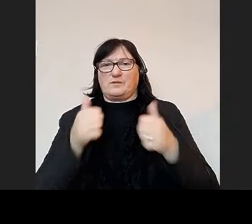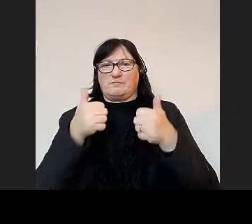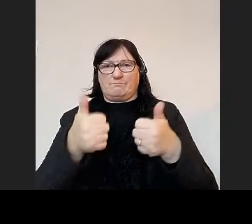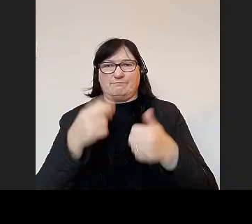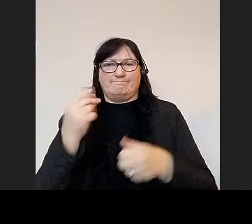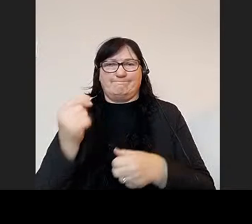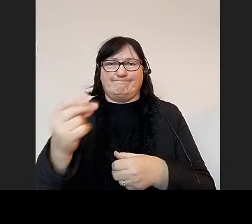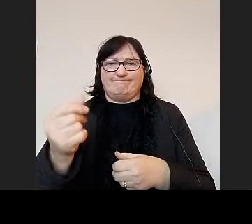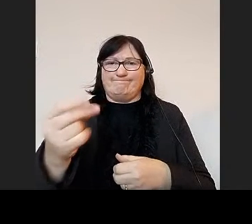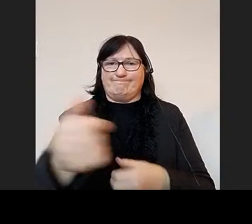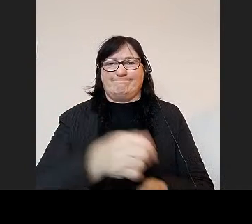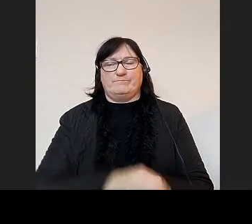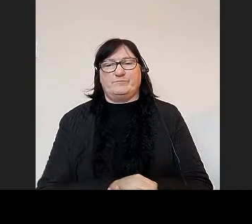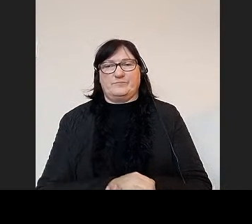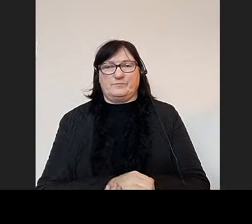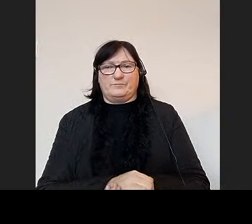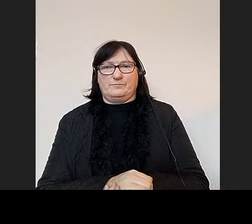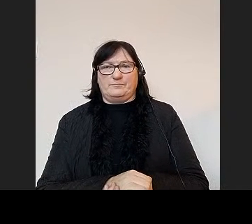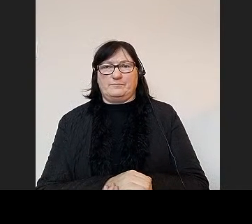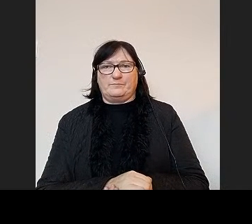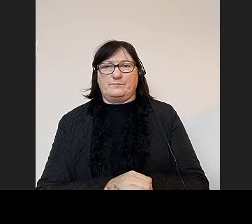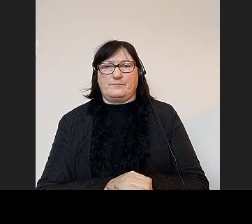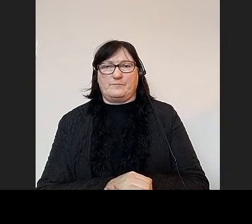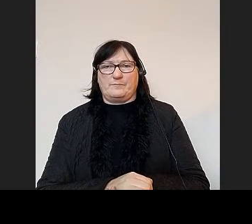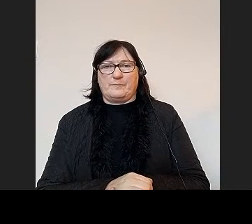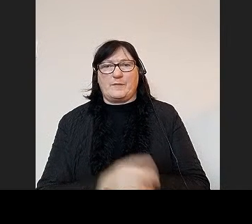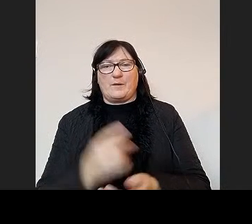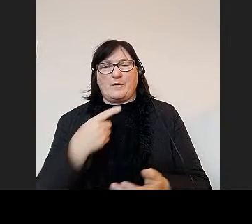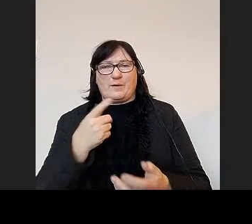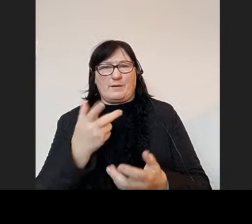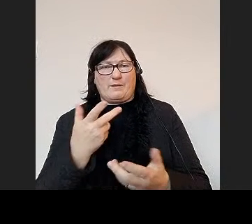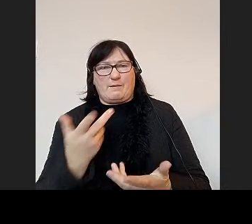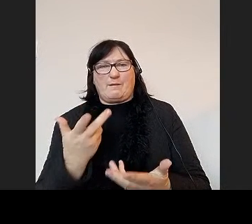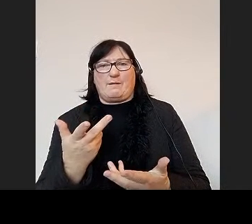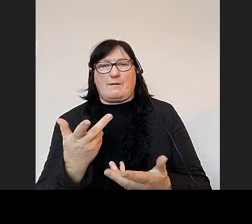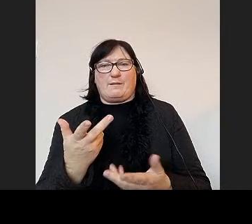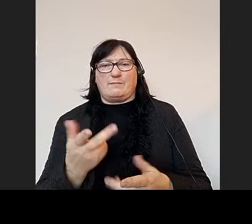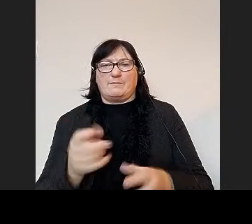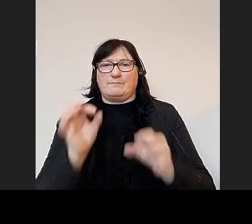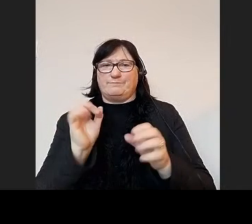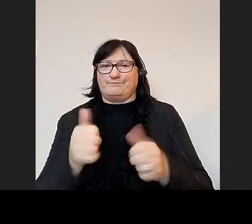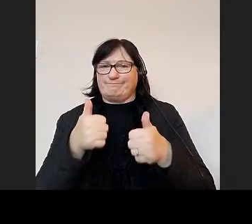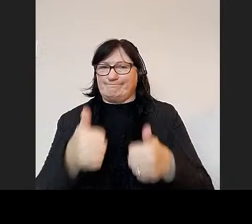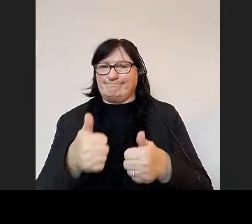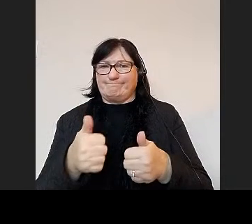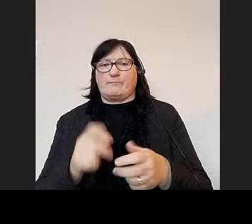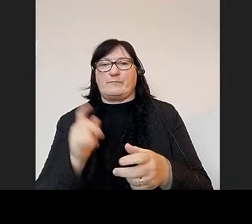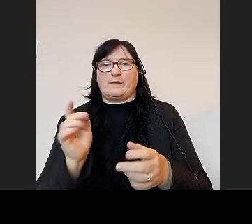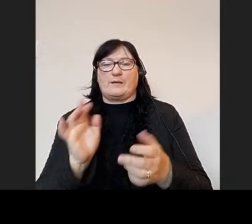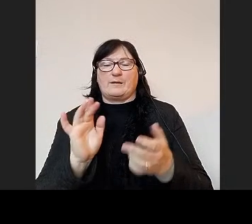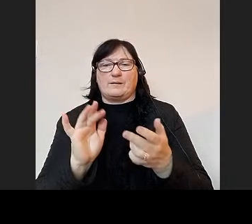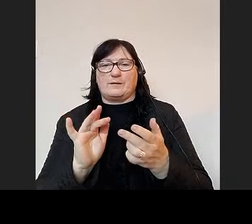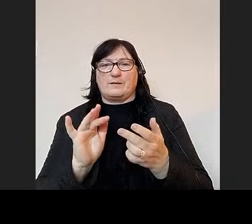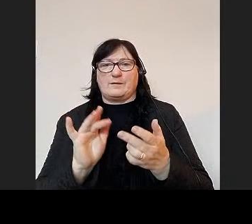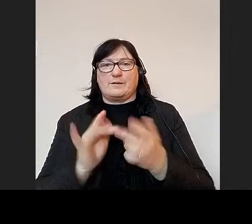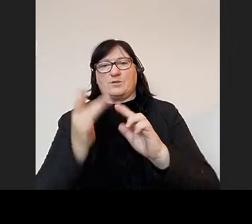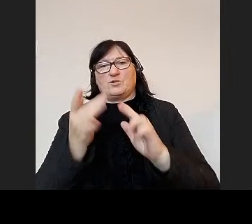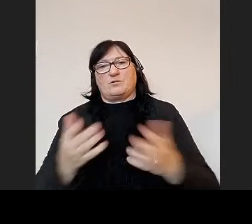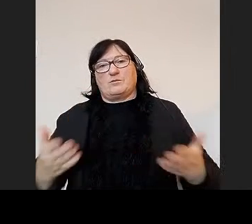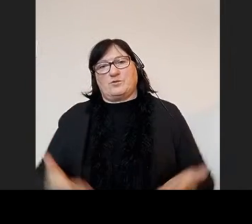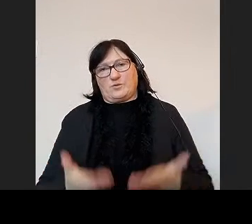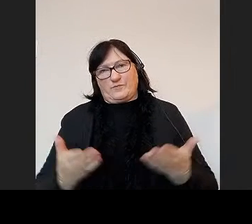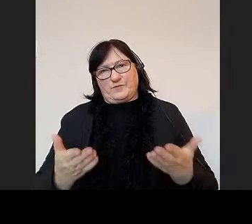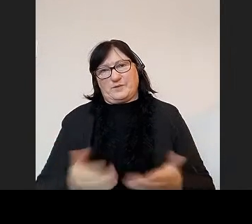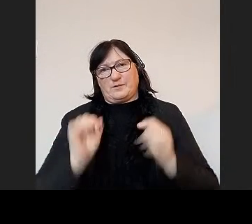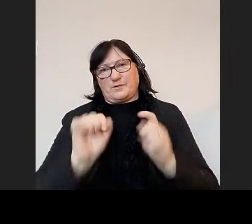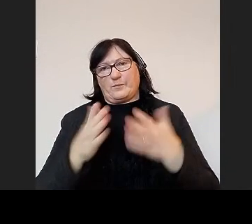seamless, reliable, and secure online digital services. So thank you very much, colleagues.